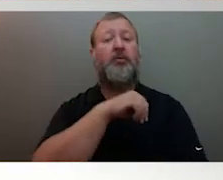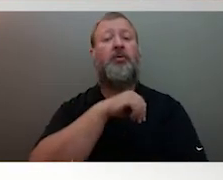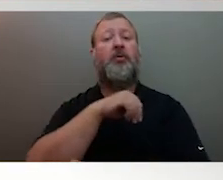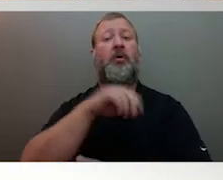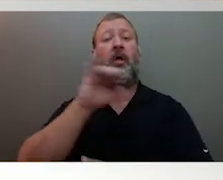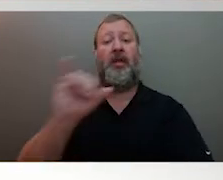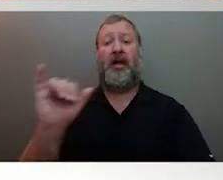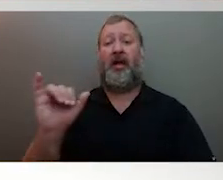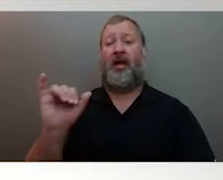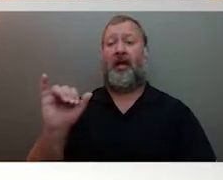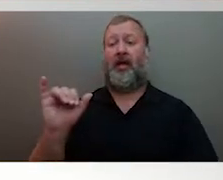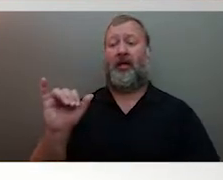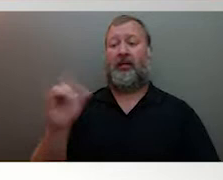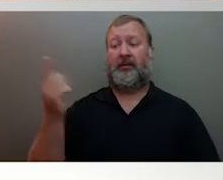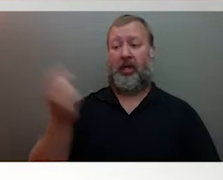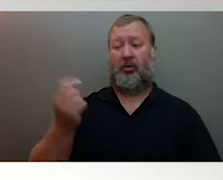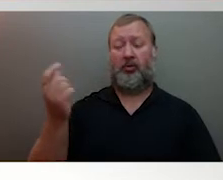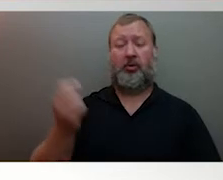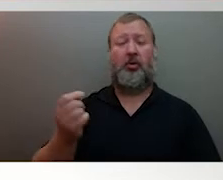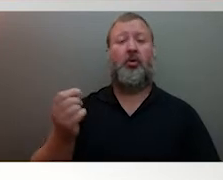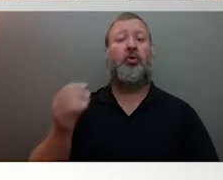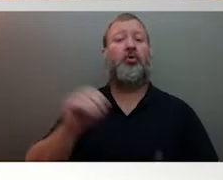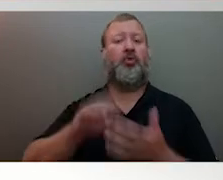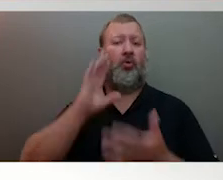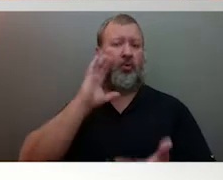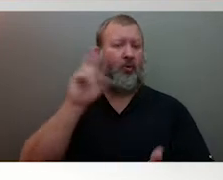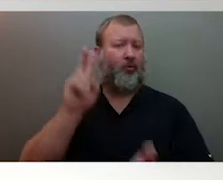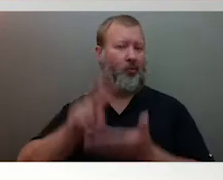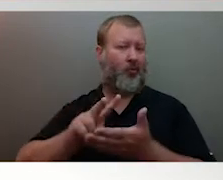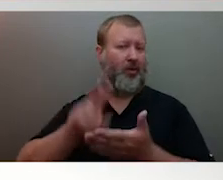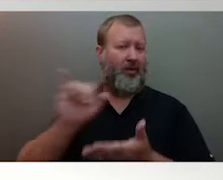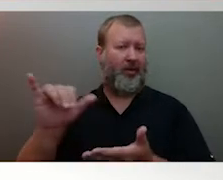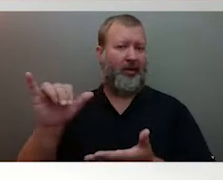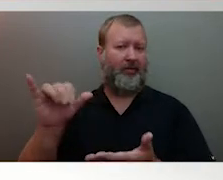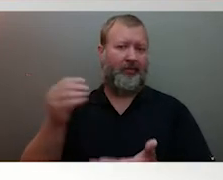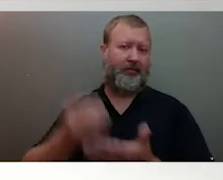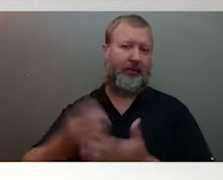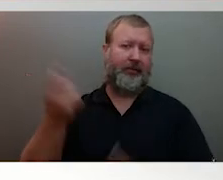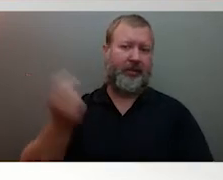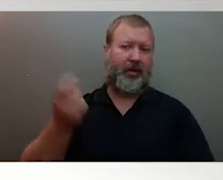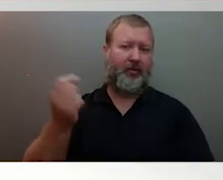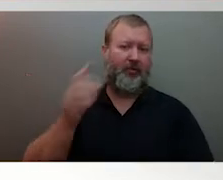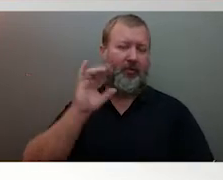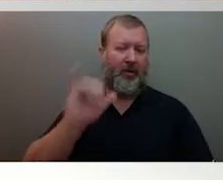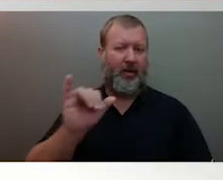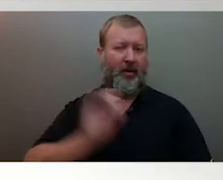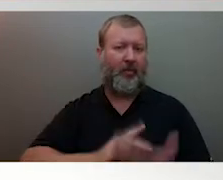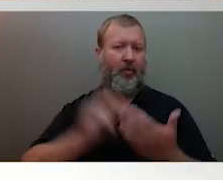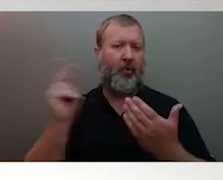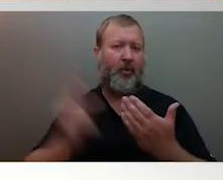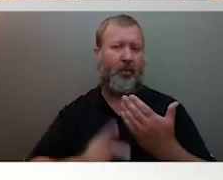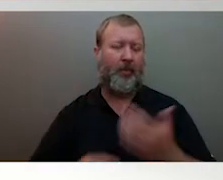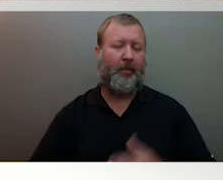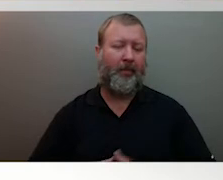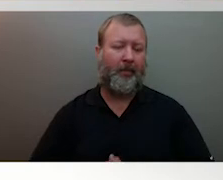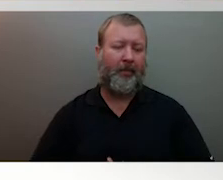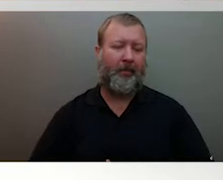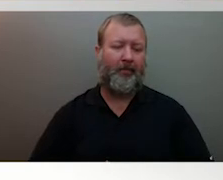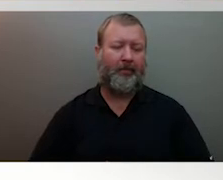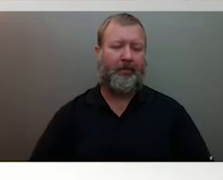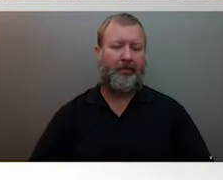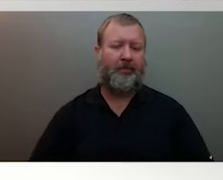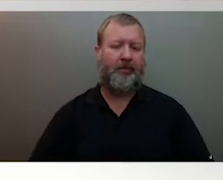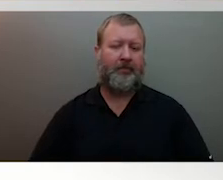McKay Scholarship, the student will lose the scholarship for the time that they are on the hospital homebound program.